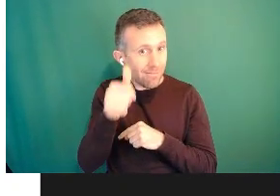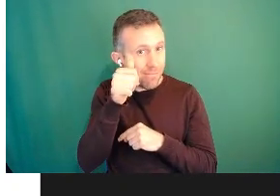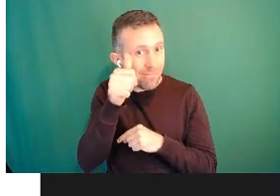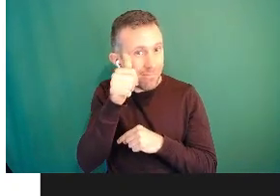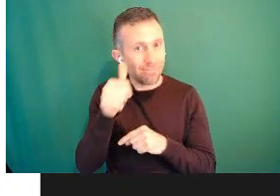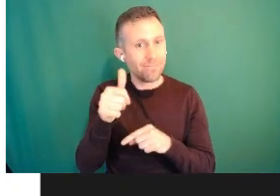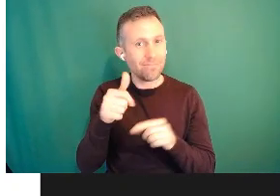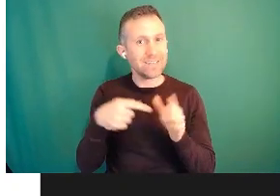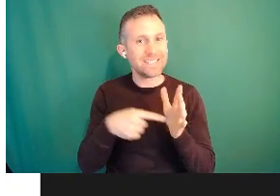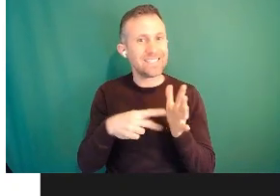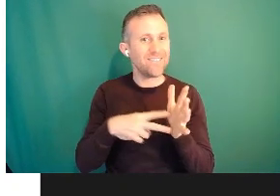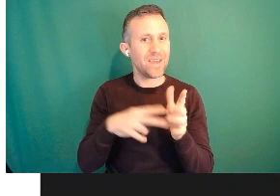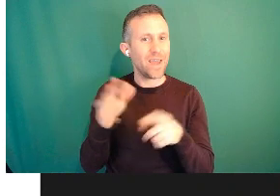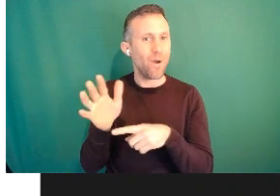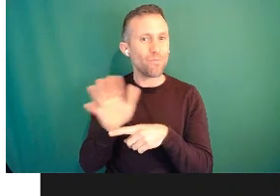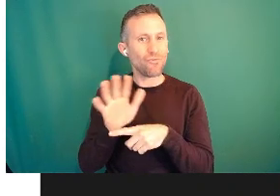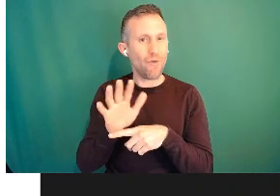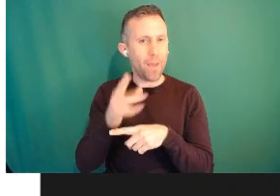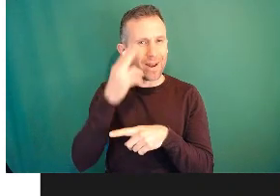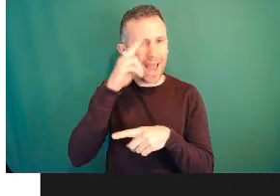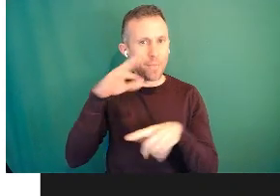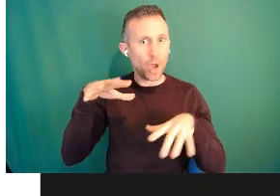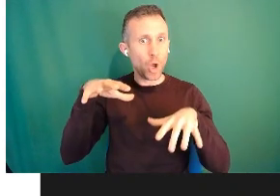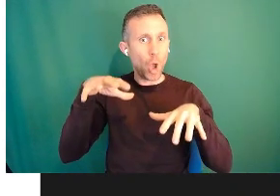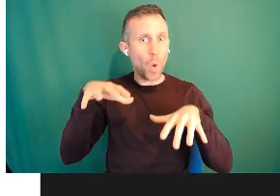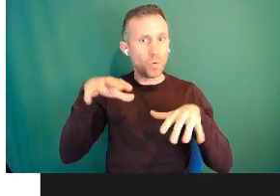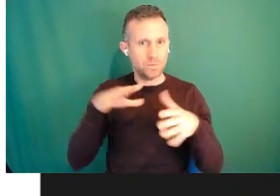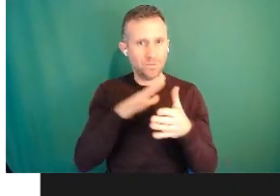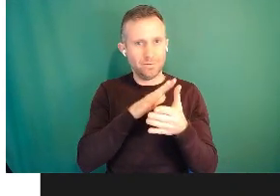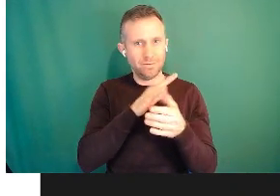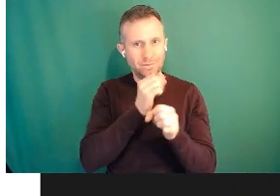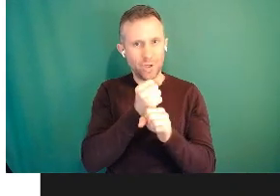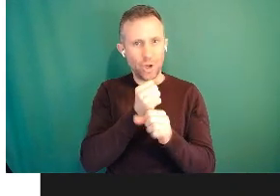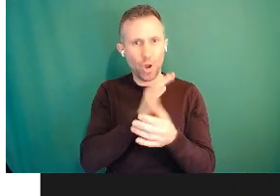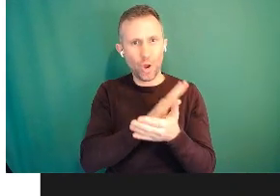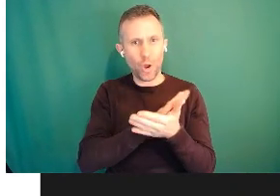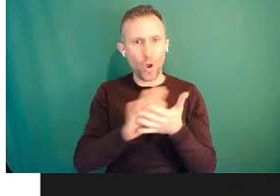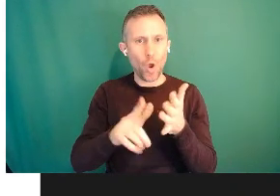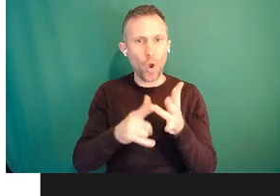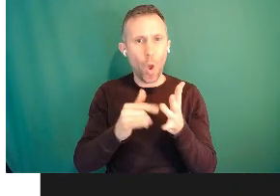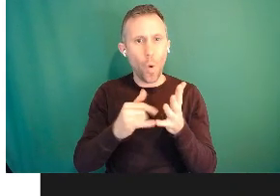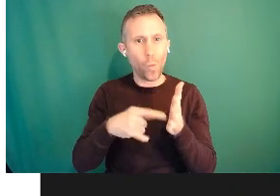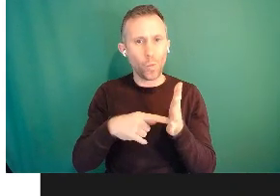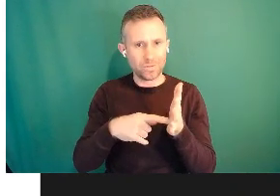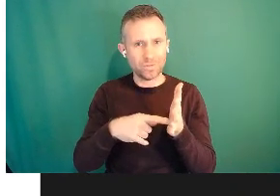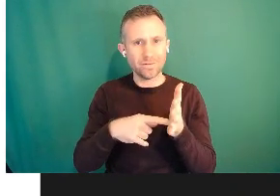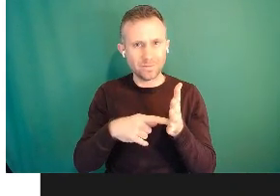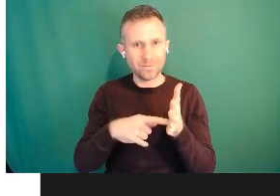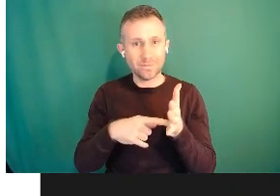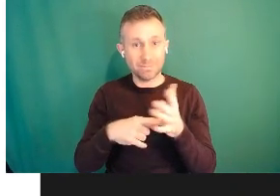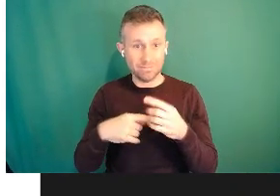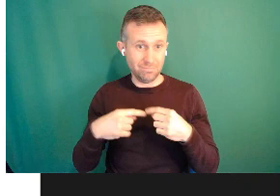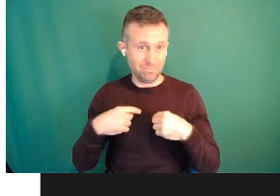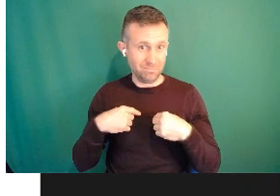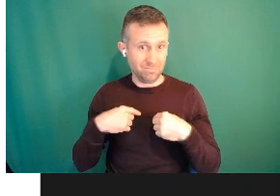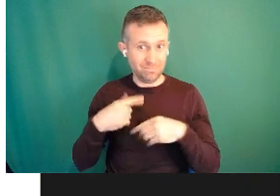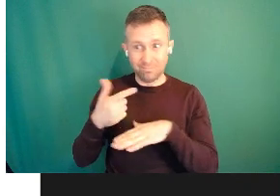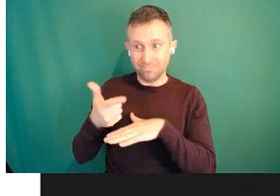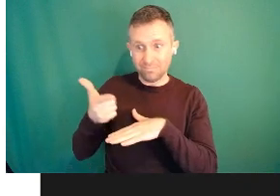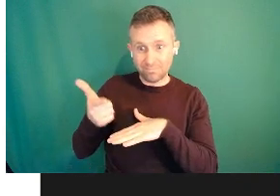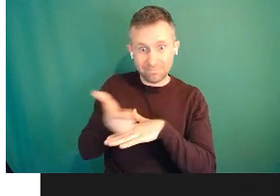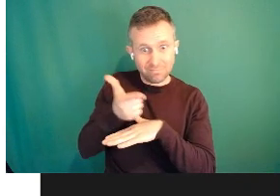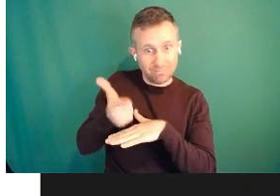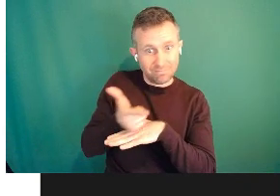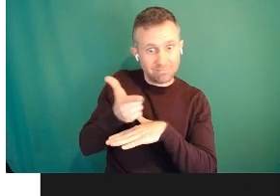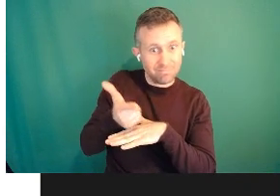Yeah, I can see a few nods. So we are the filming location for BBC Ghosts as well, and so you might recognise